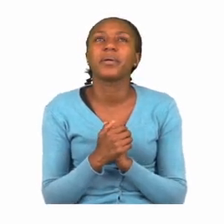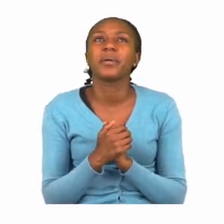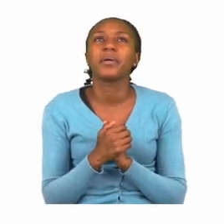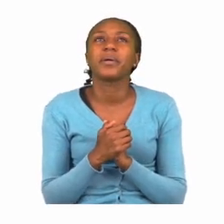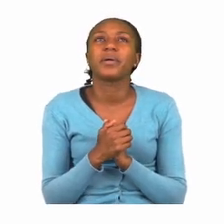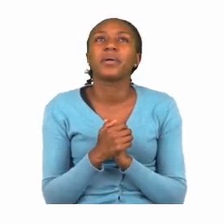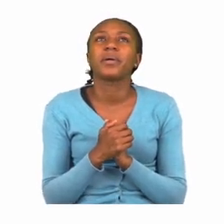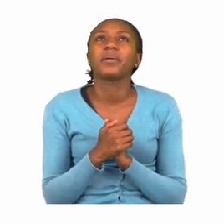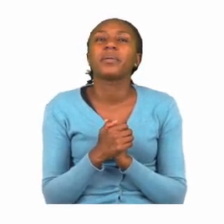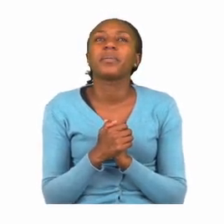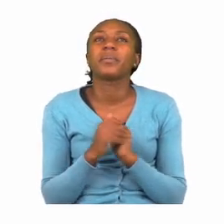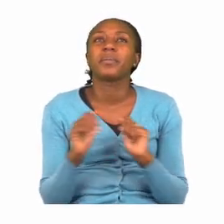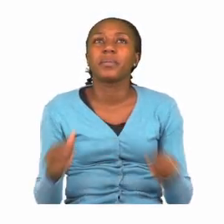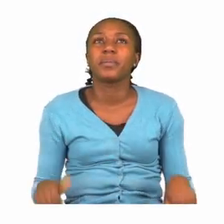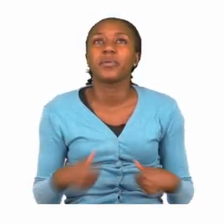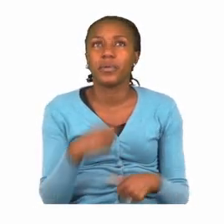time.